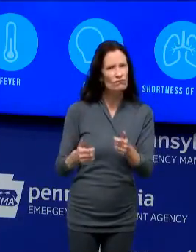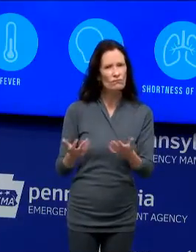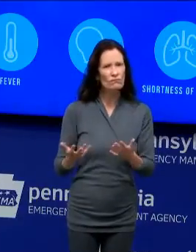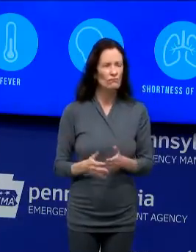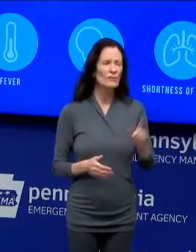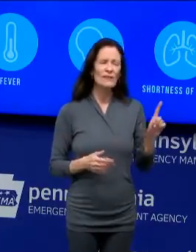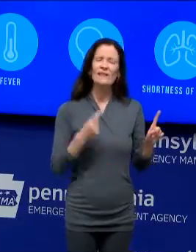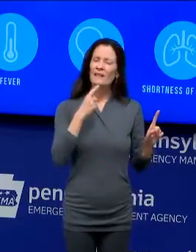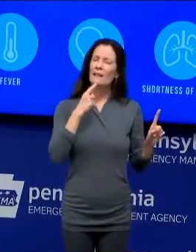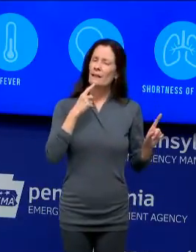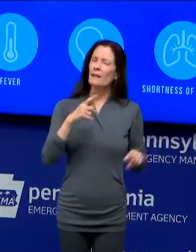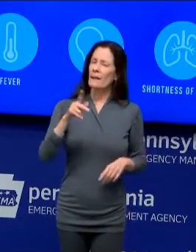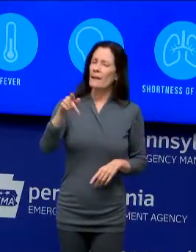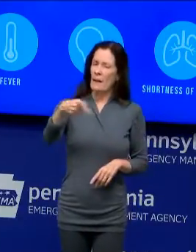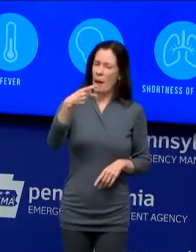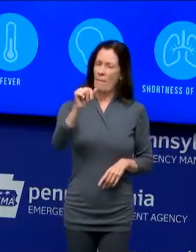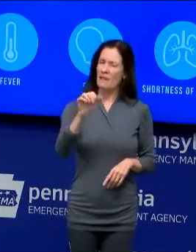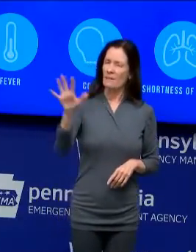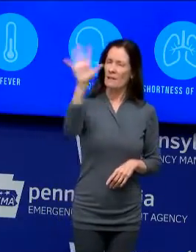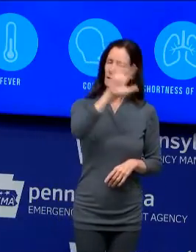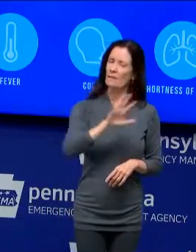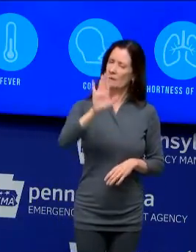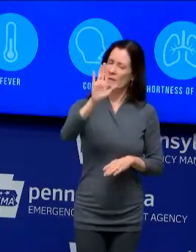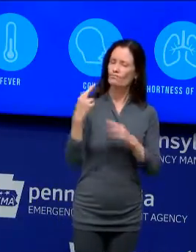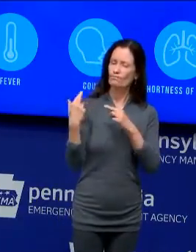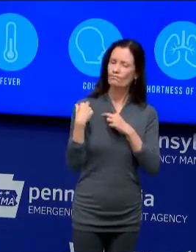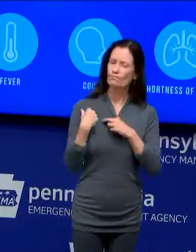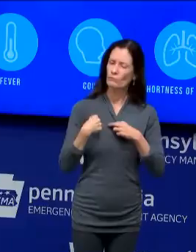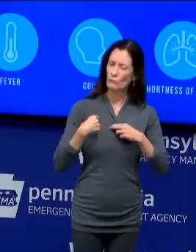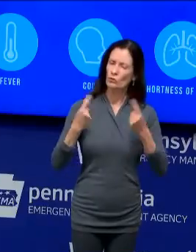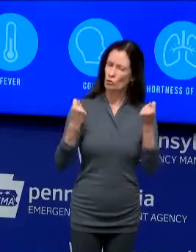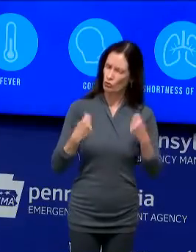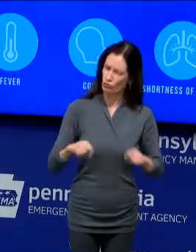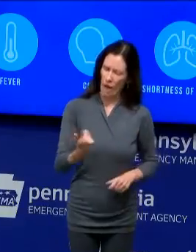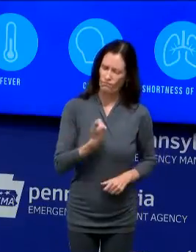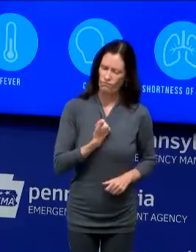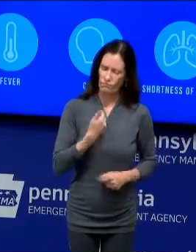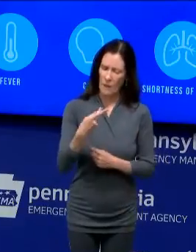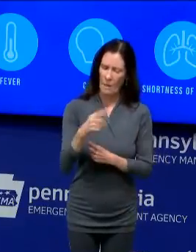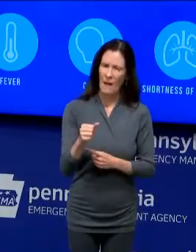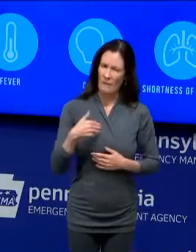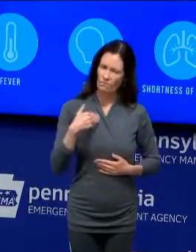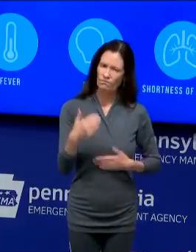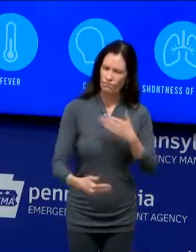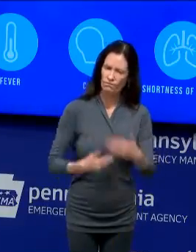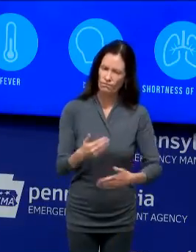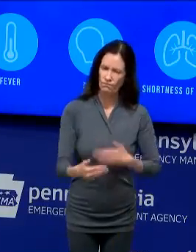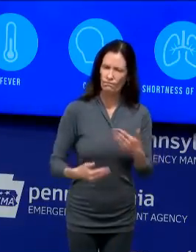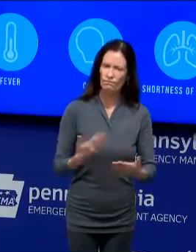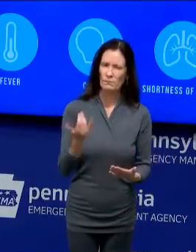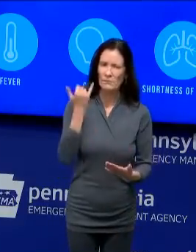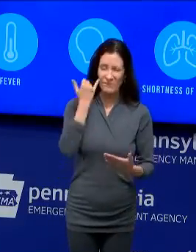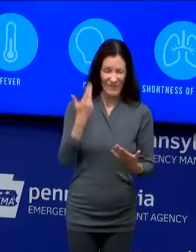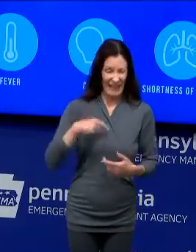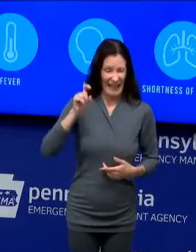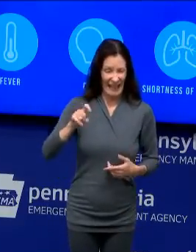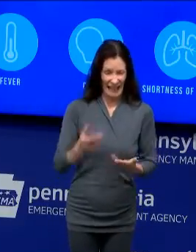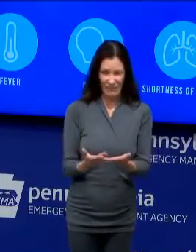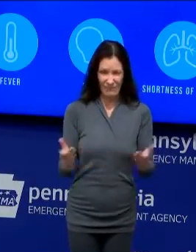the federal government to be able to provide the supplies and resources that we need in order, for example, to do that